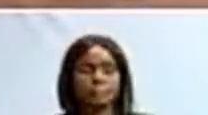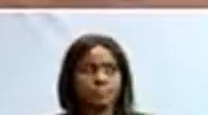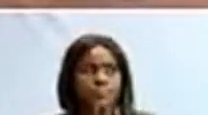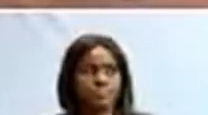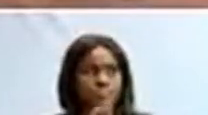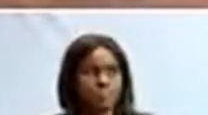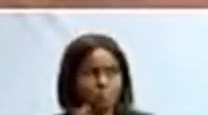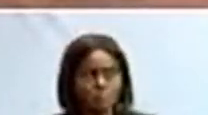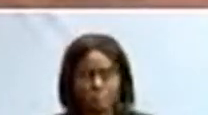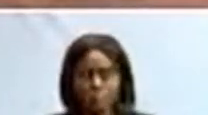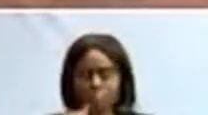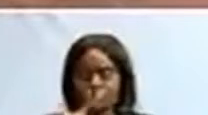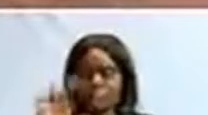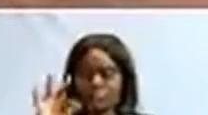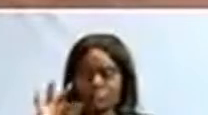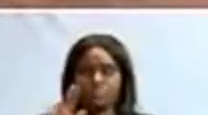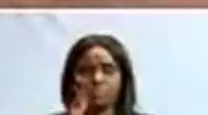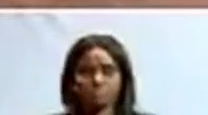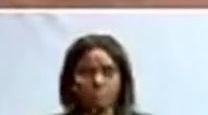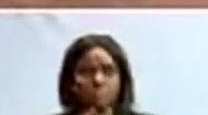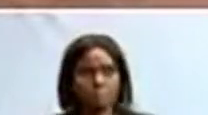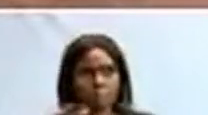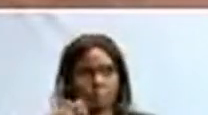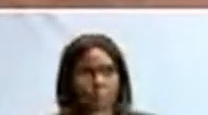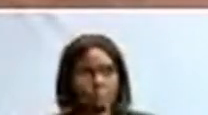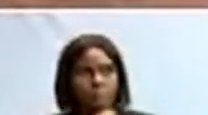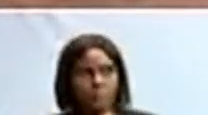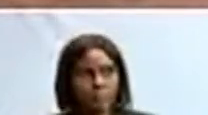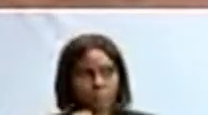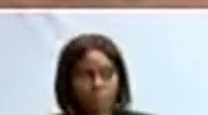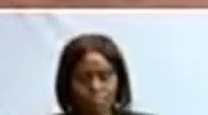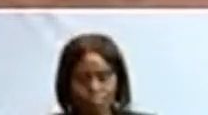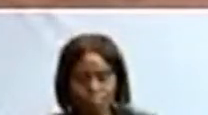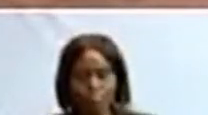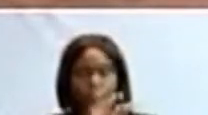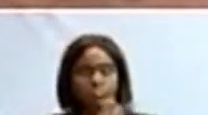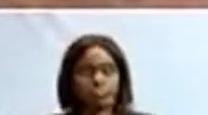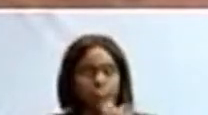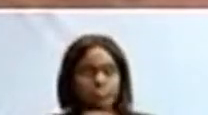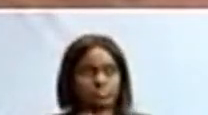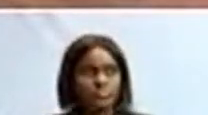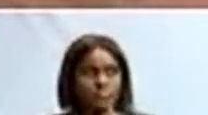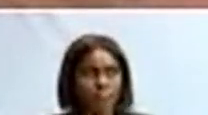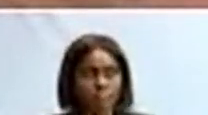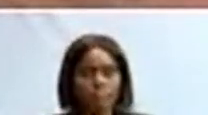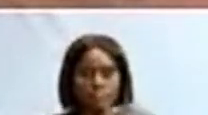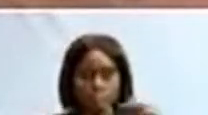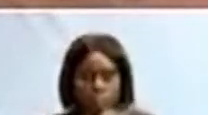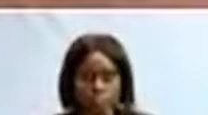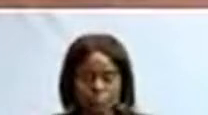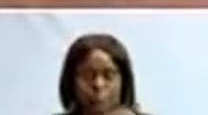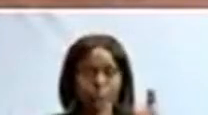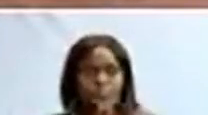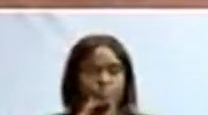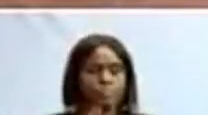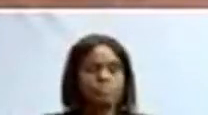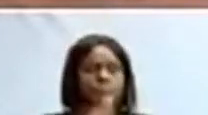Appendix 29, Chair. Failure to settle staff obligations. Management